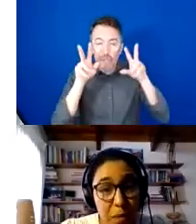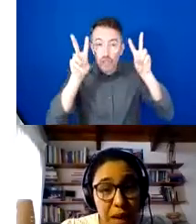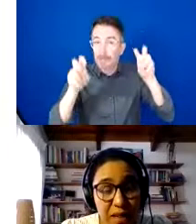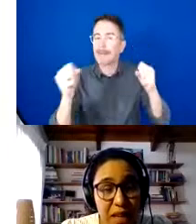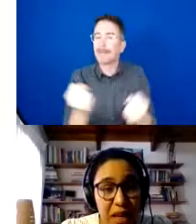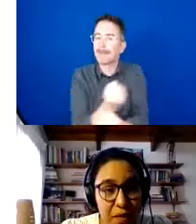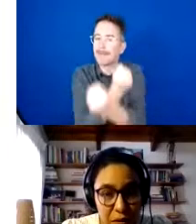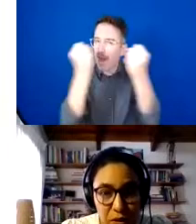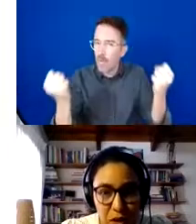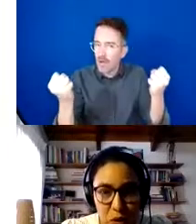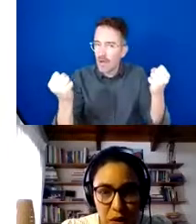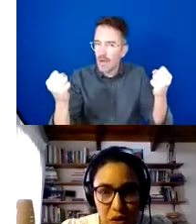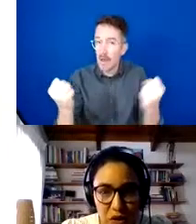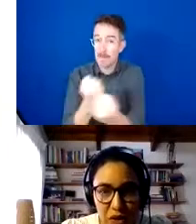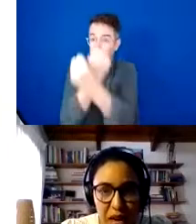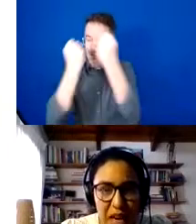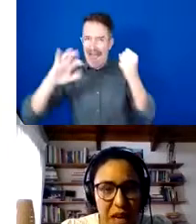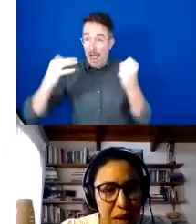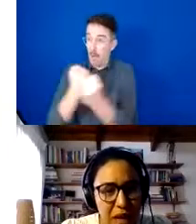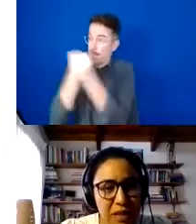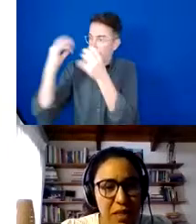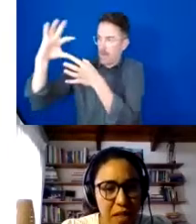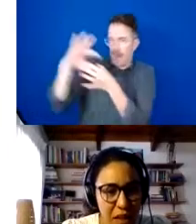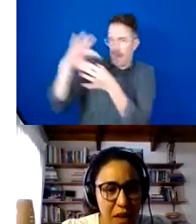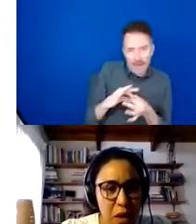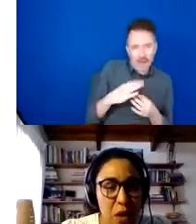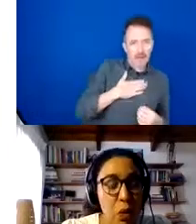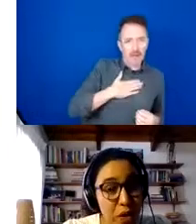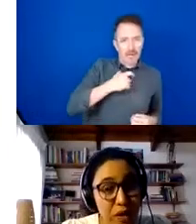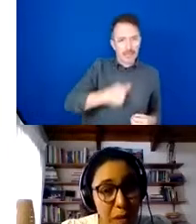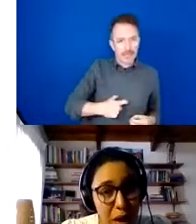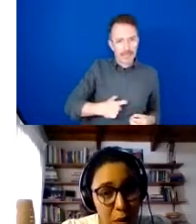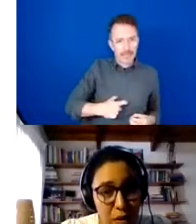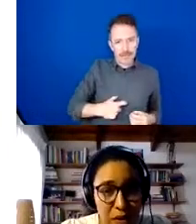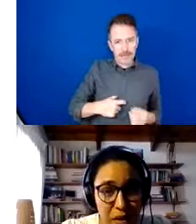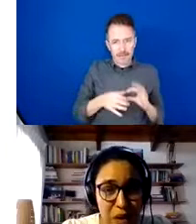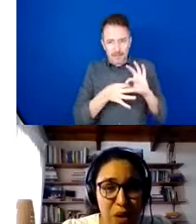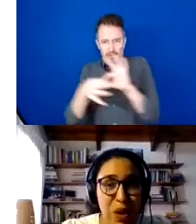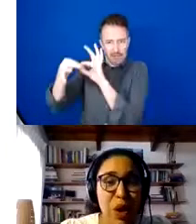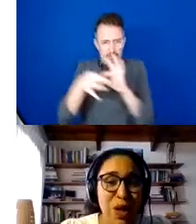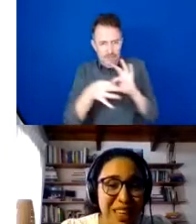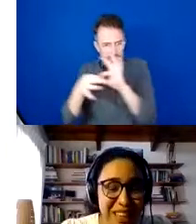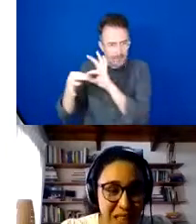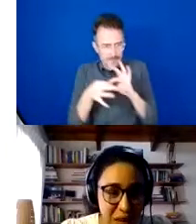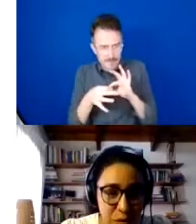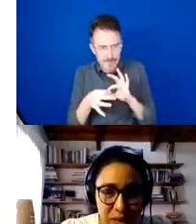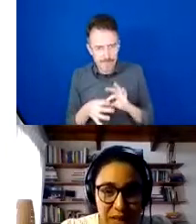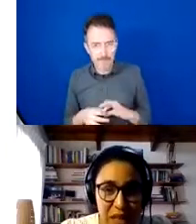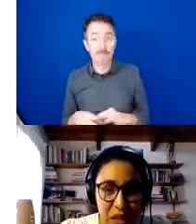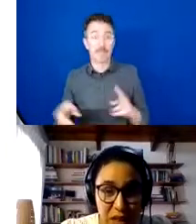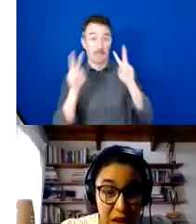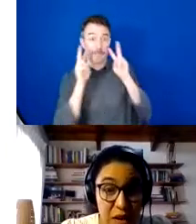the complexity of different situations, and it makes us think, where is power? All the